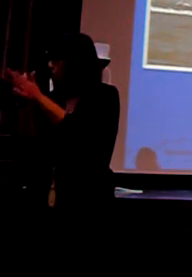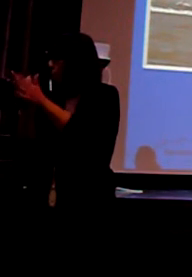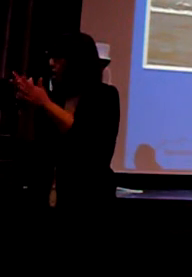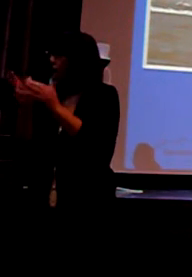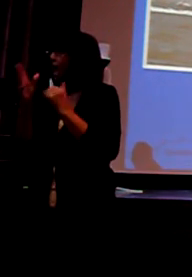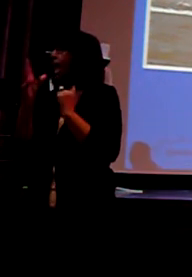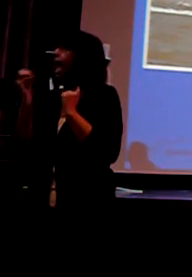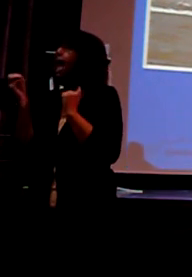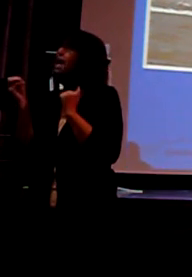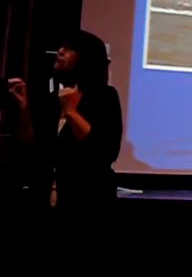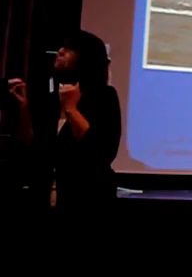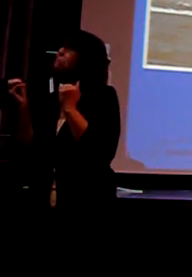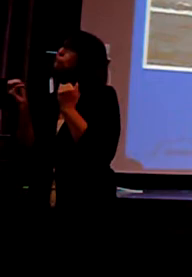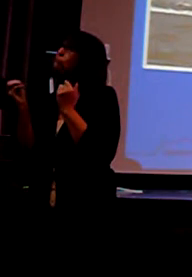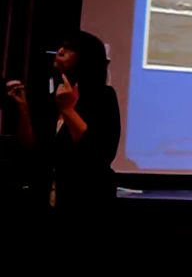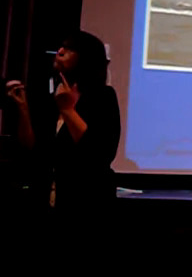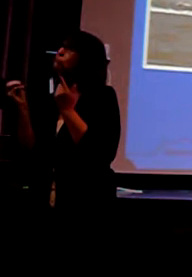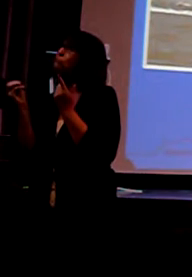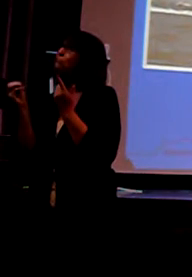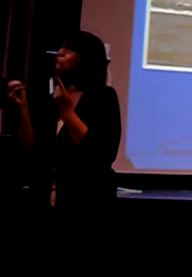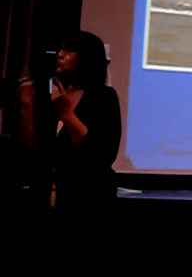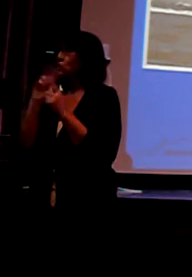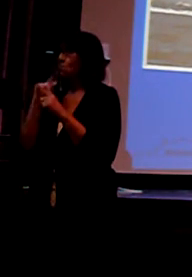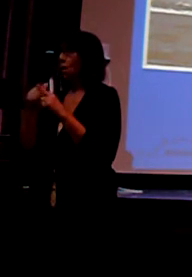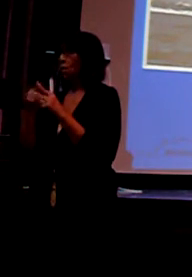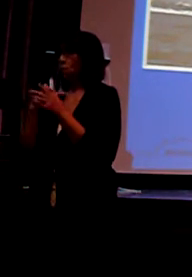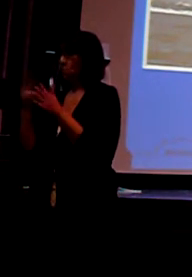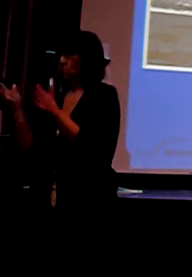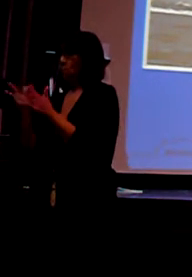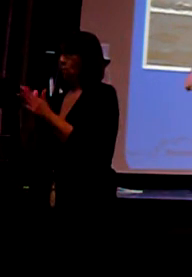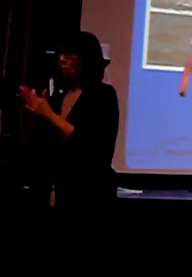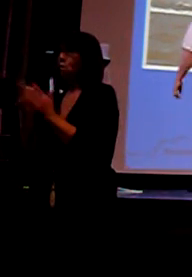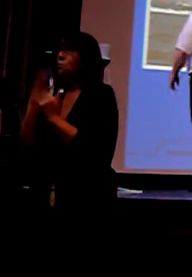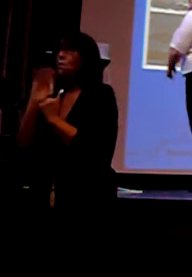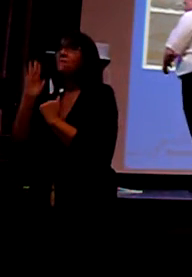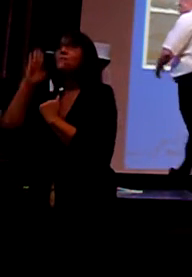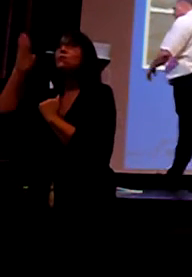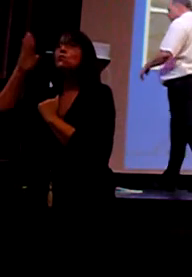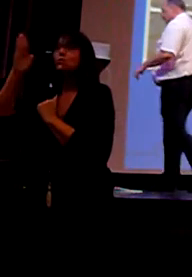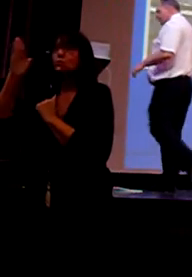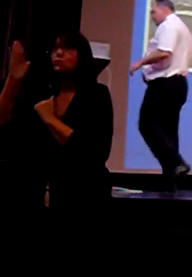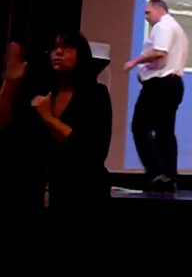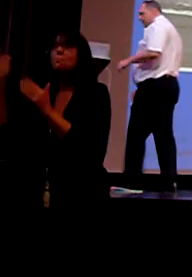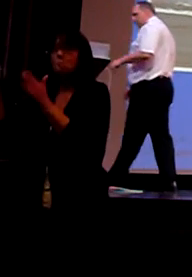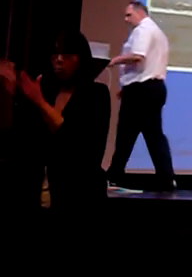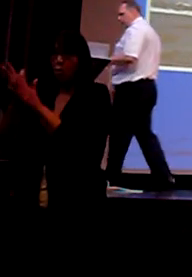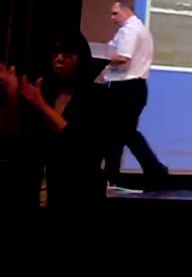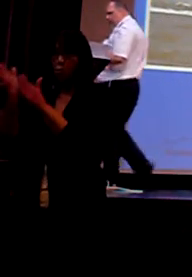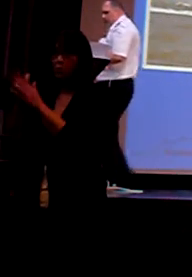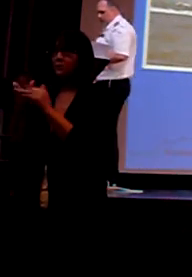a little bit about the ports that we are going to go to.